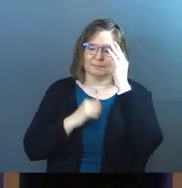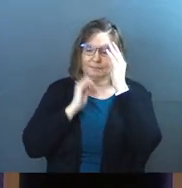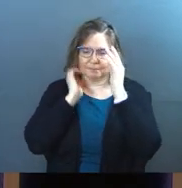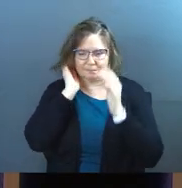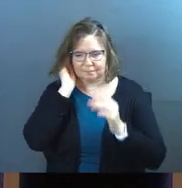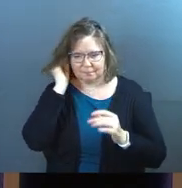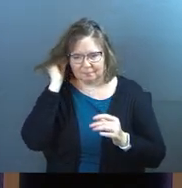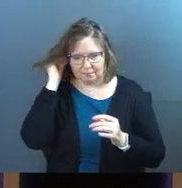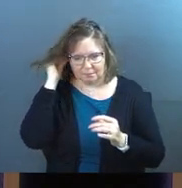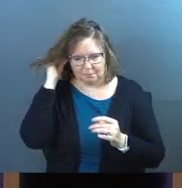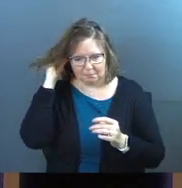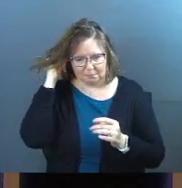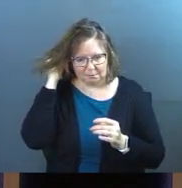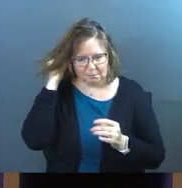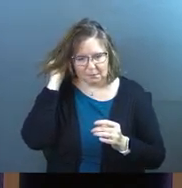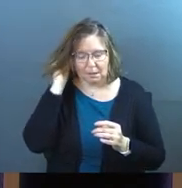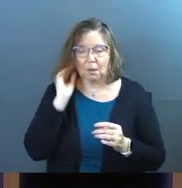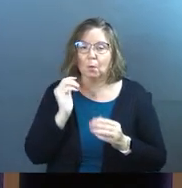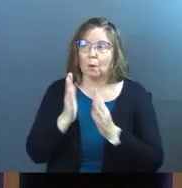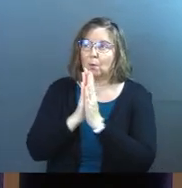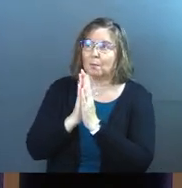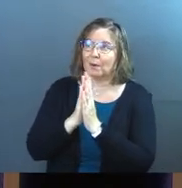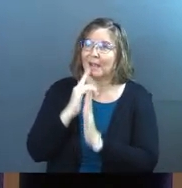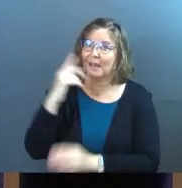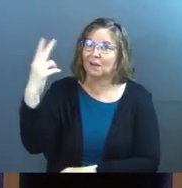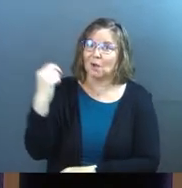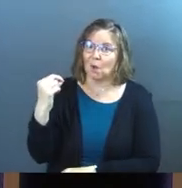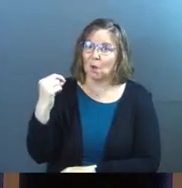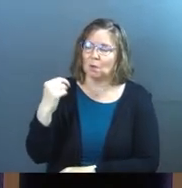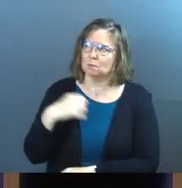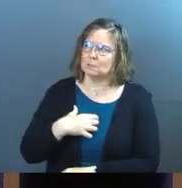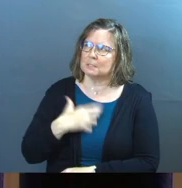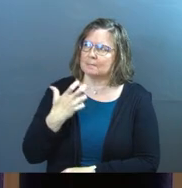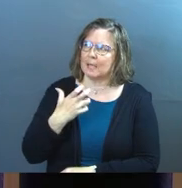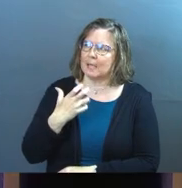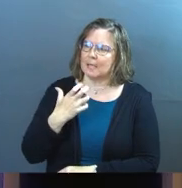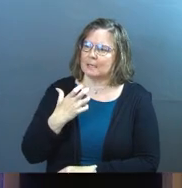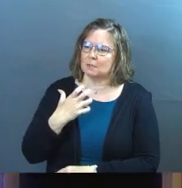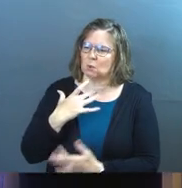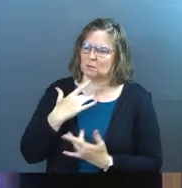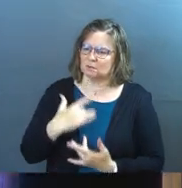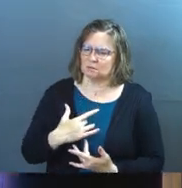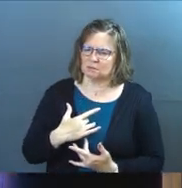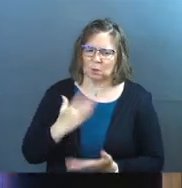no initially, we get mad or we get discouraged and we quit.